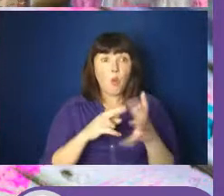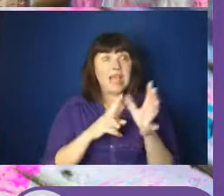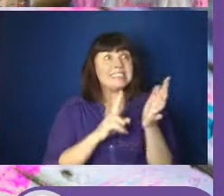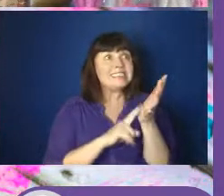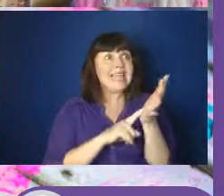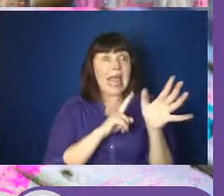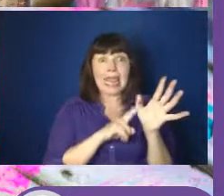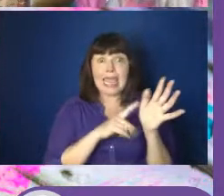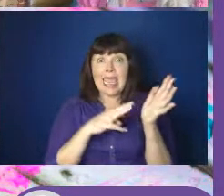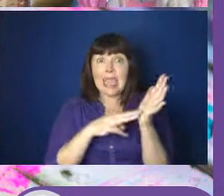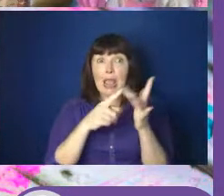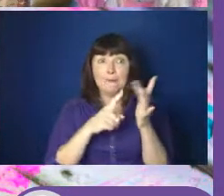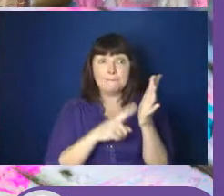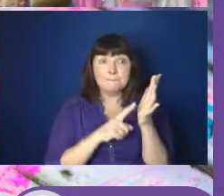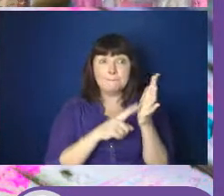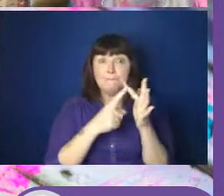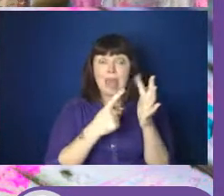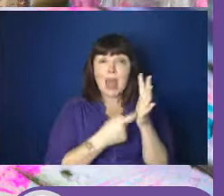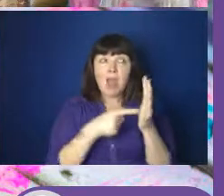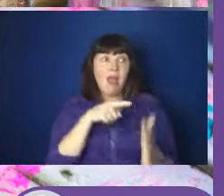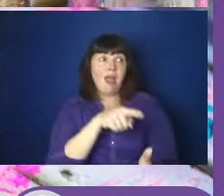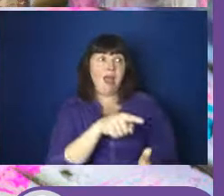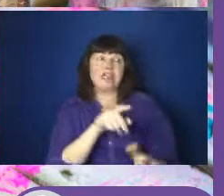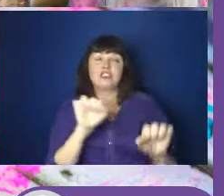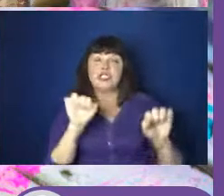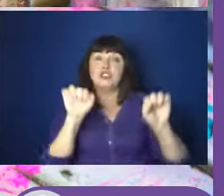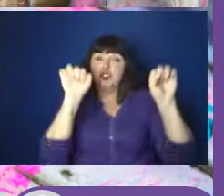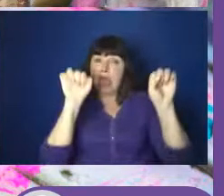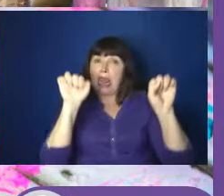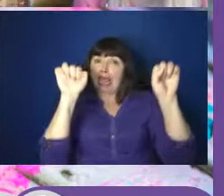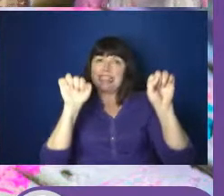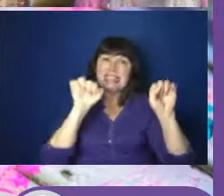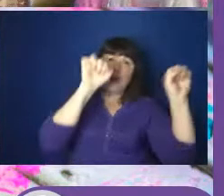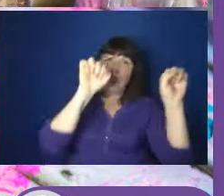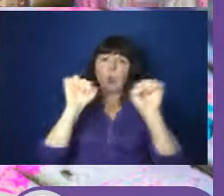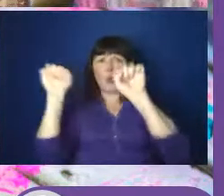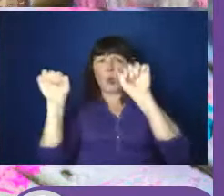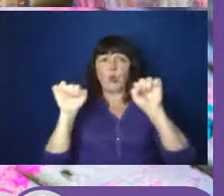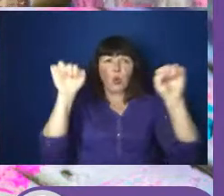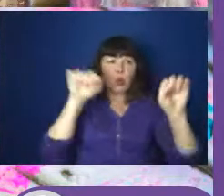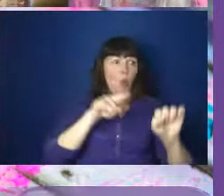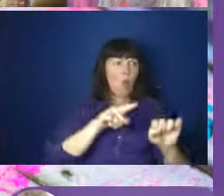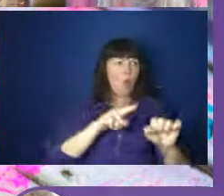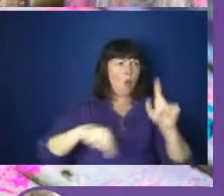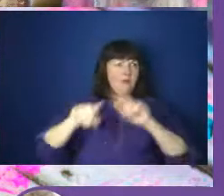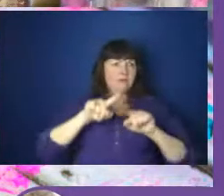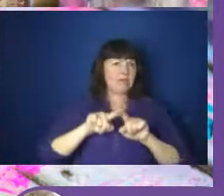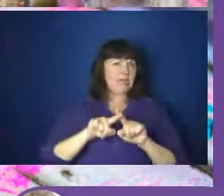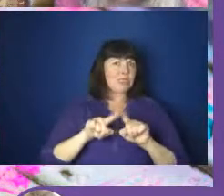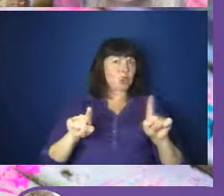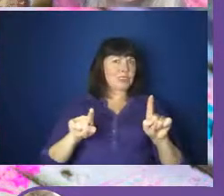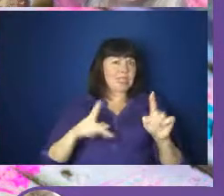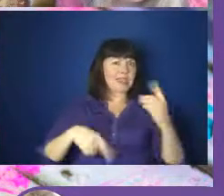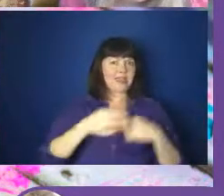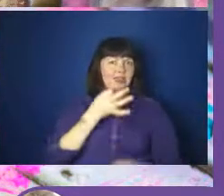Sally Miller. She is a cheerleading regular, exotic flower lady. Yep,